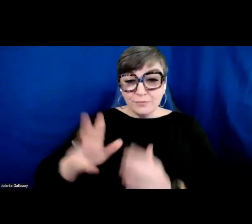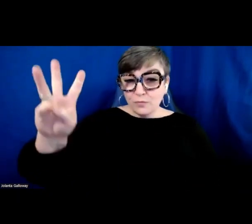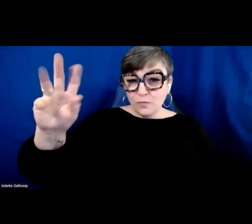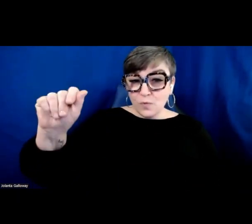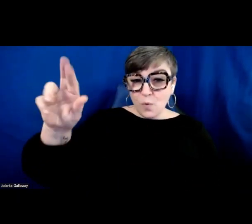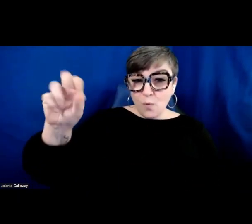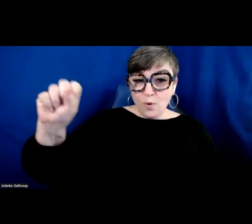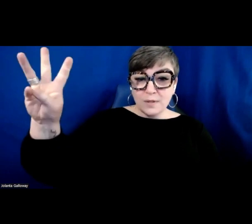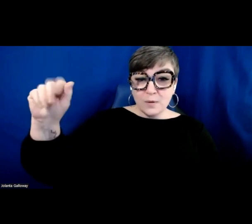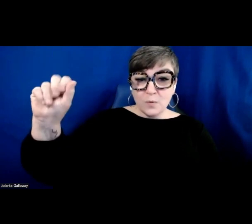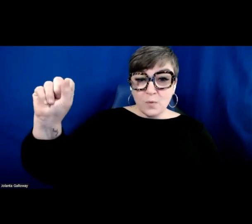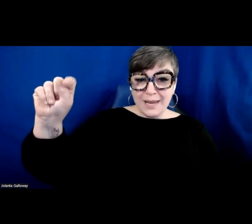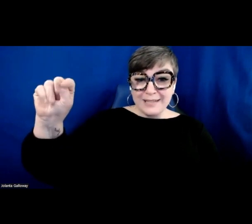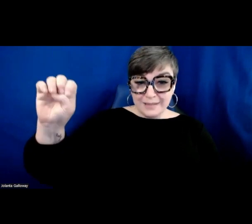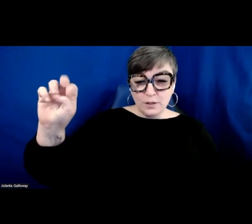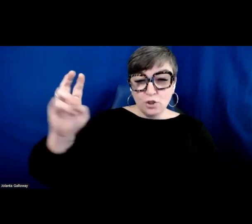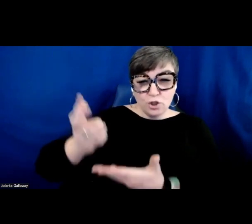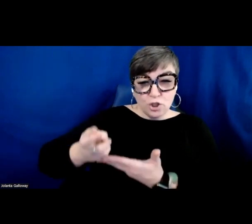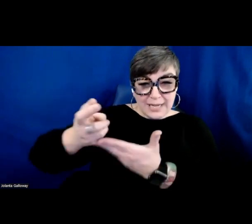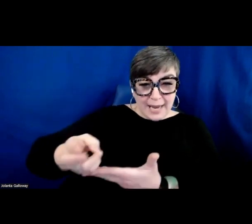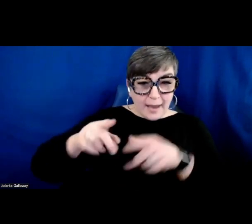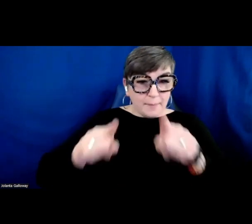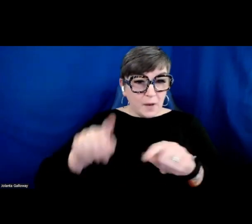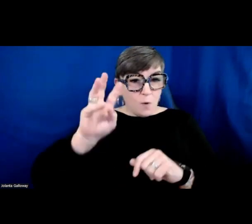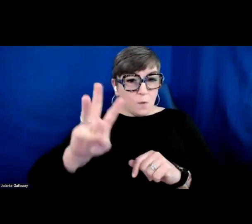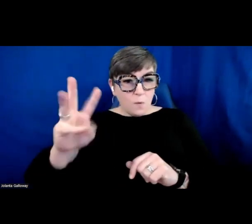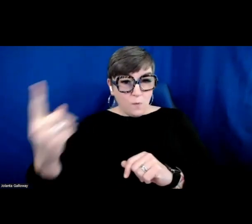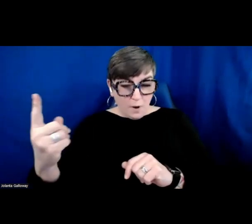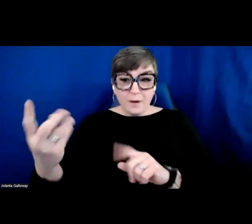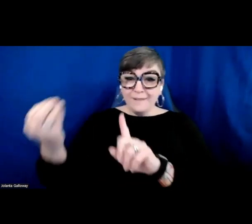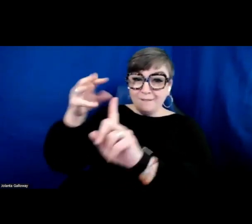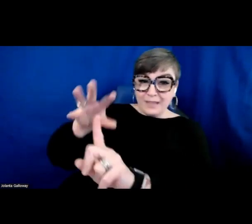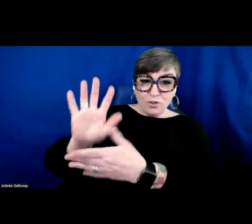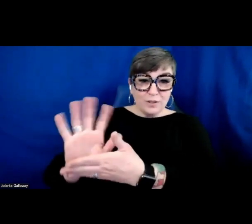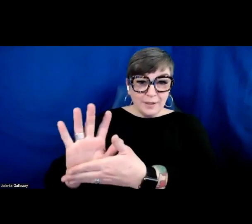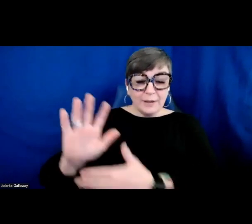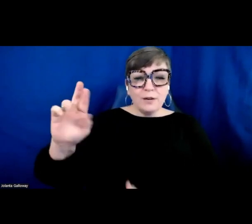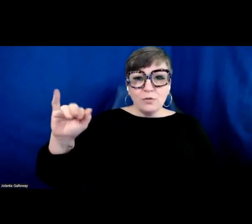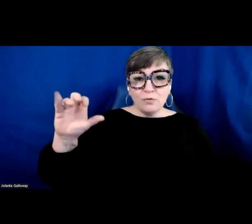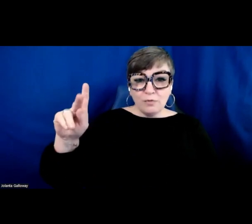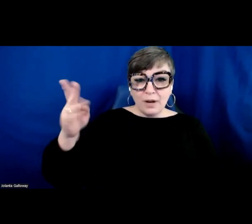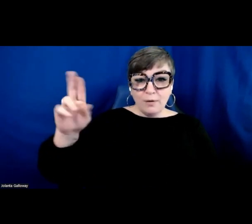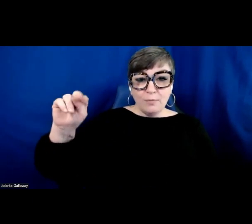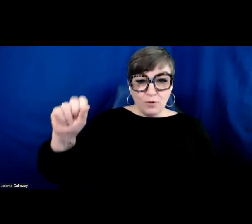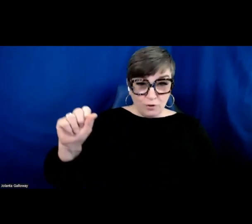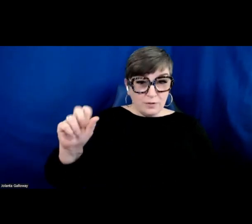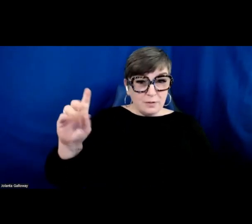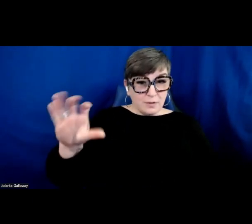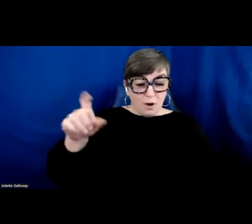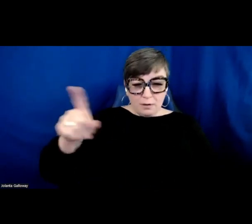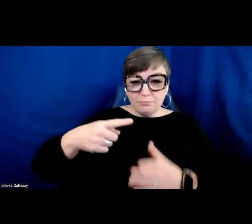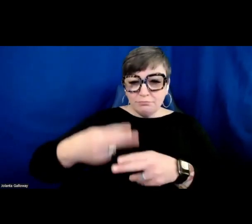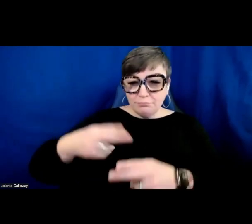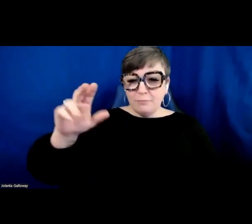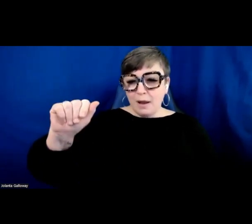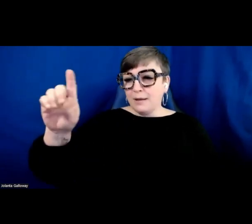one uh which went on to be featured in a rick burns documentary titled a debt of honor uh linker is also